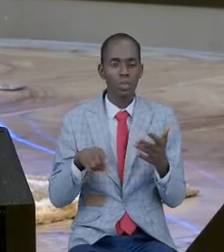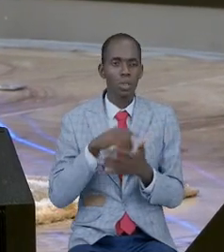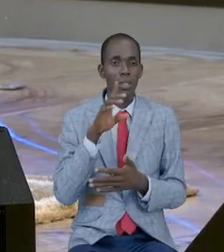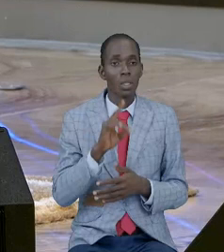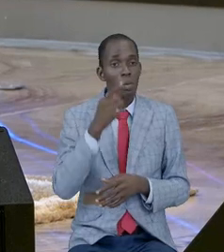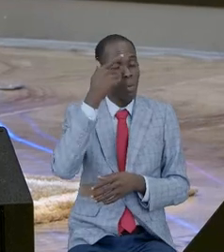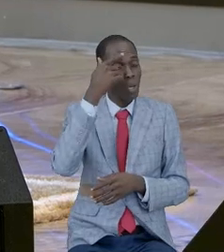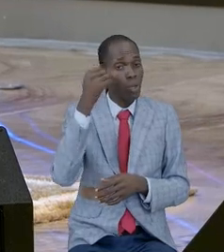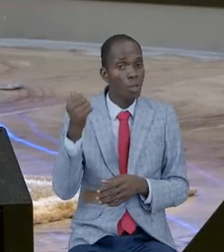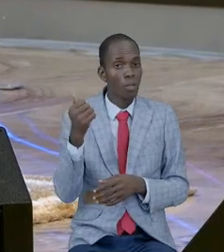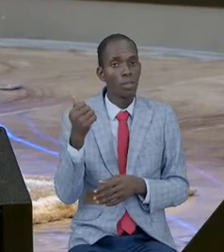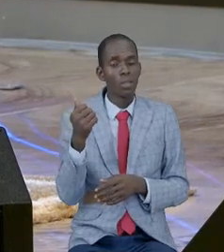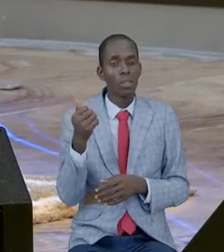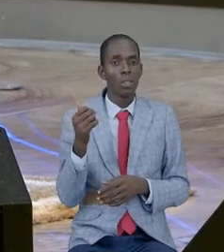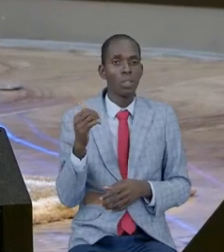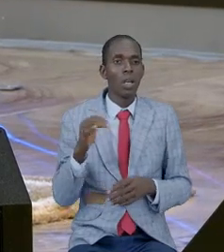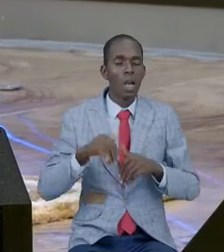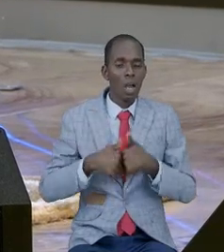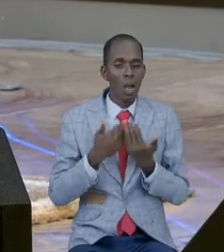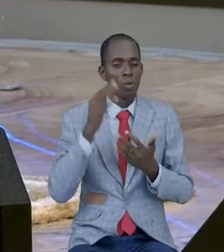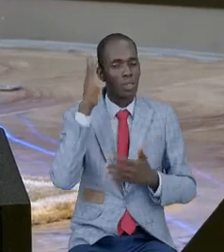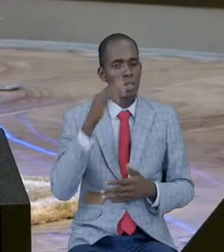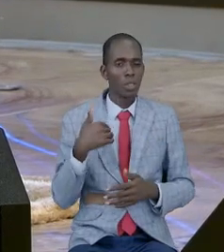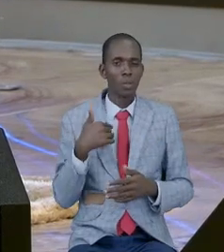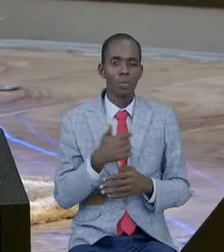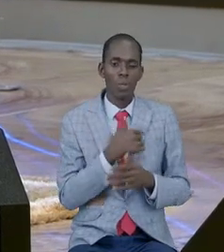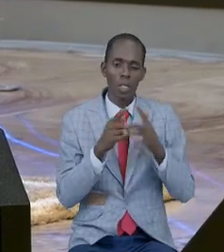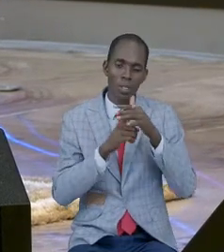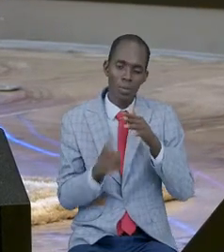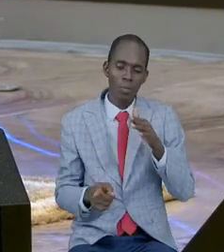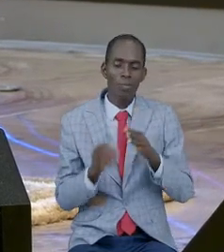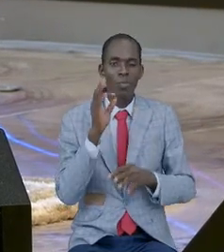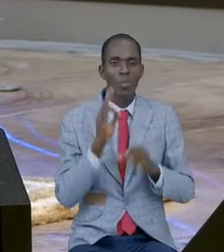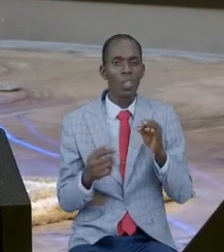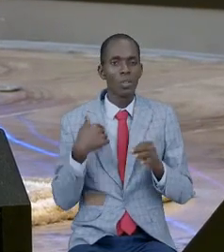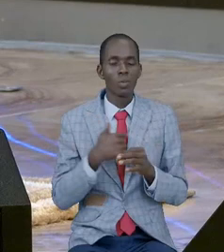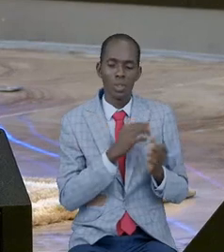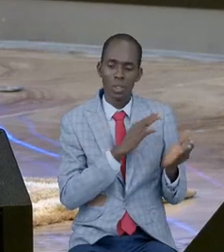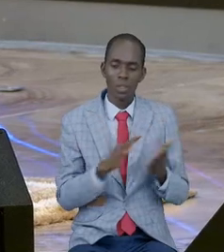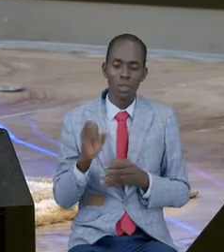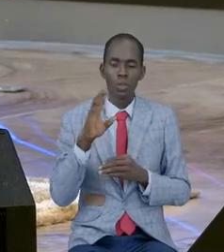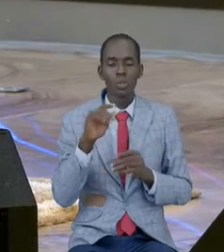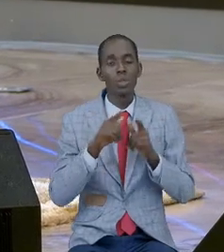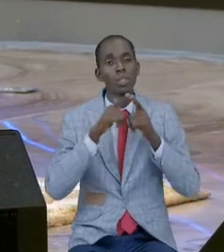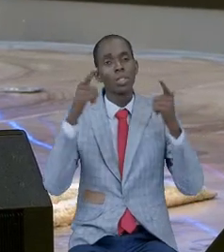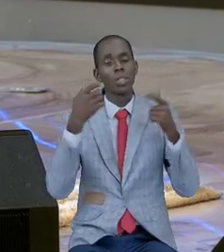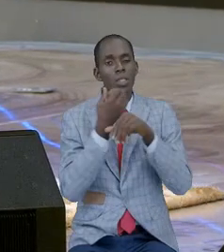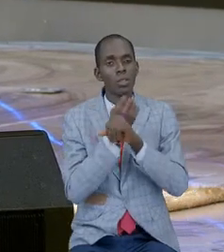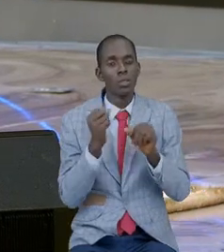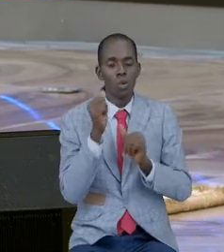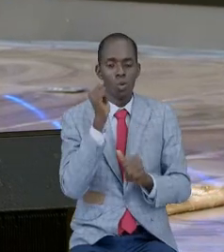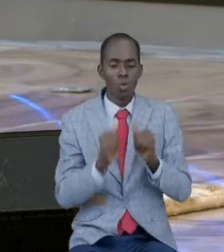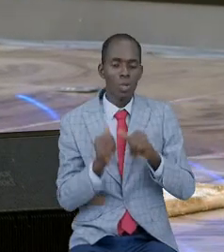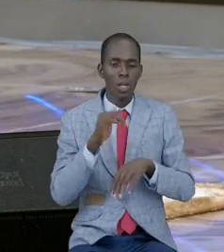because how shall we escape if we neglect some great salvation which at the